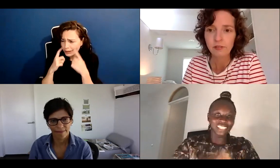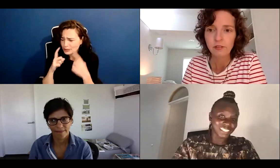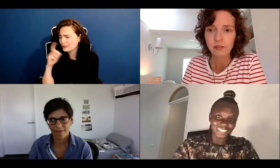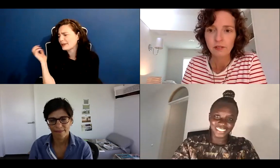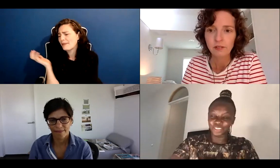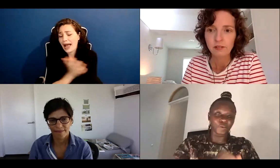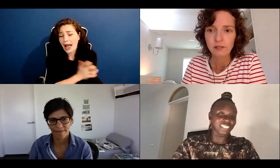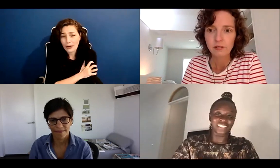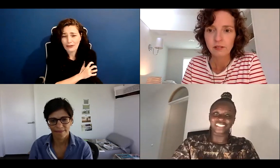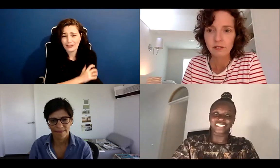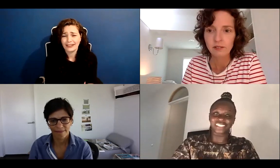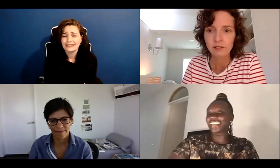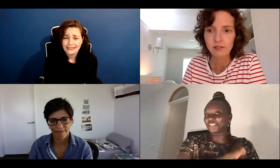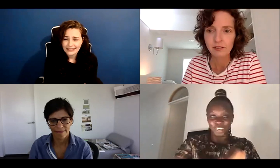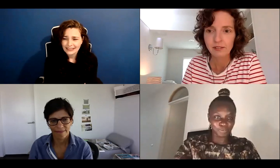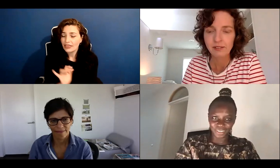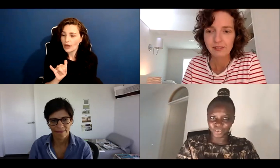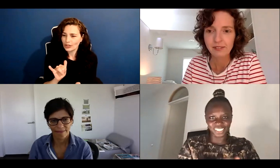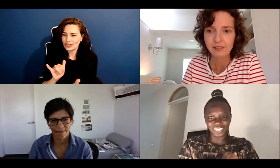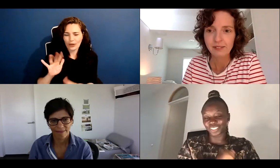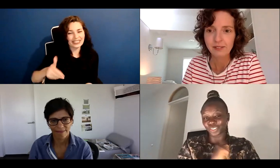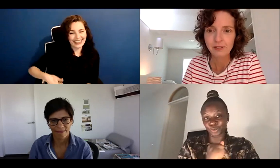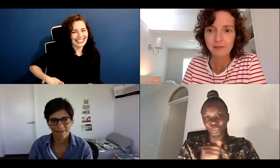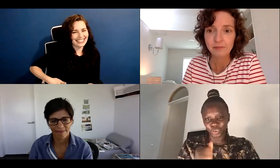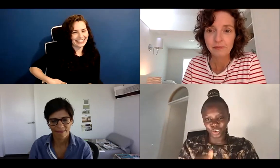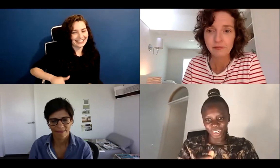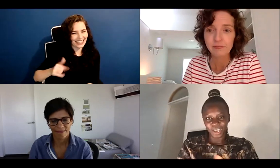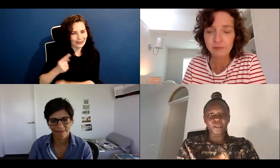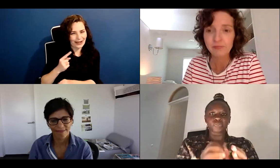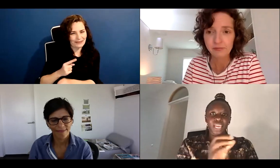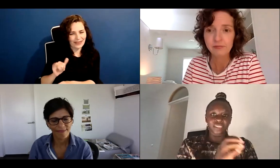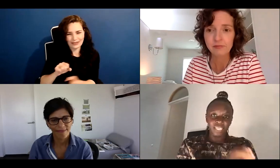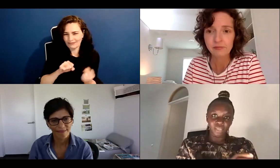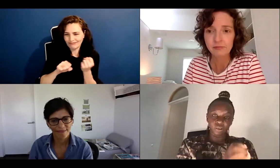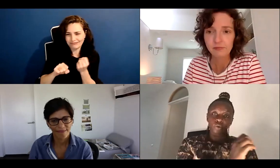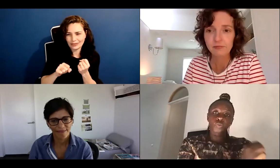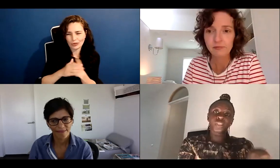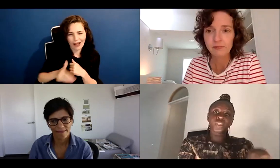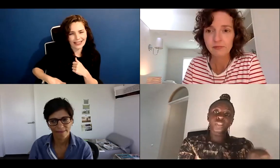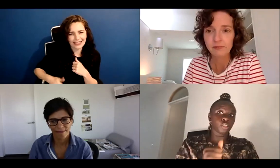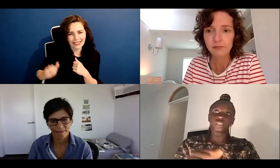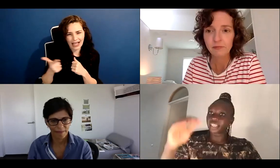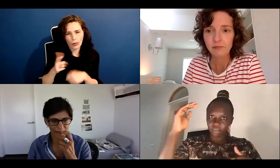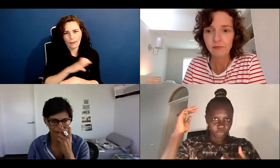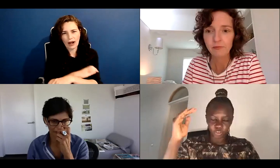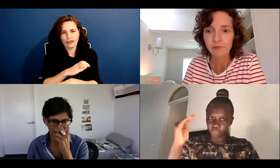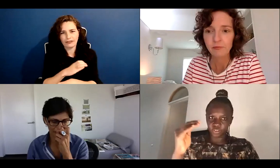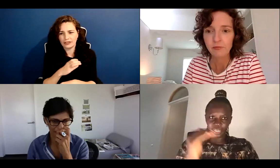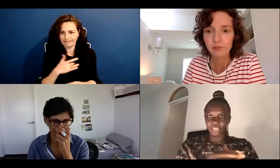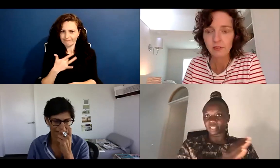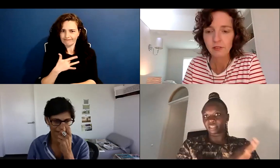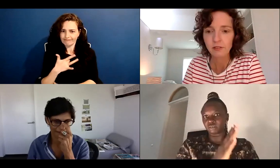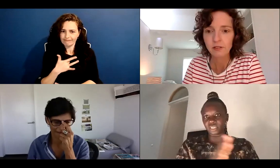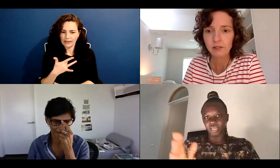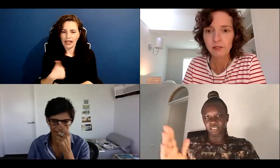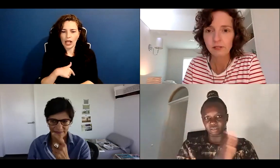first instinct is always just like the right one. It was just like so strong. And then we continued, like, for the next